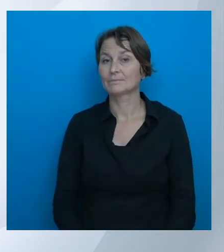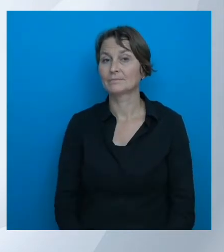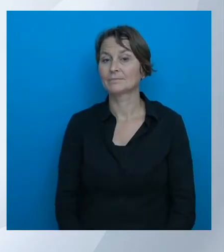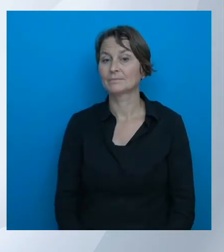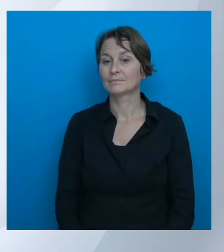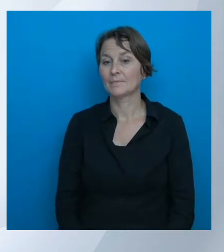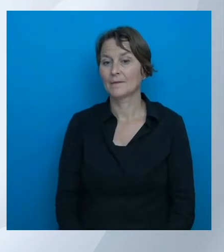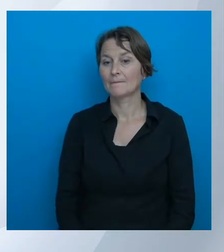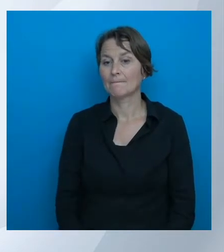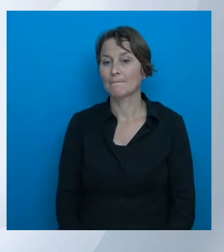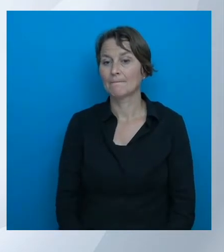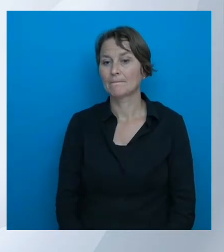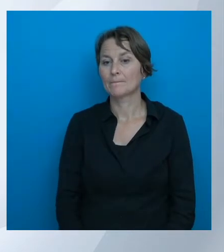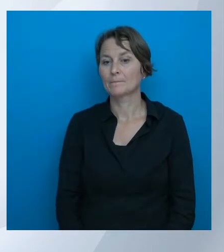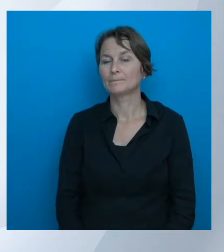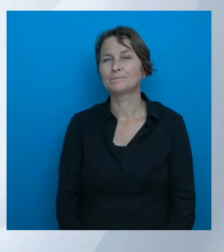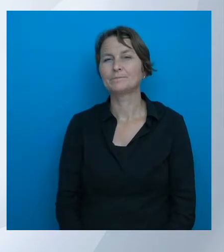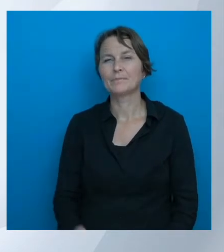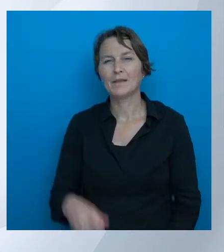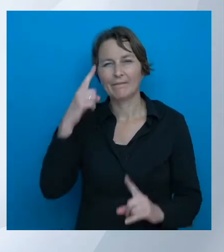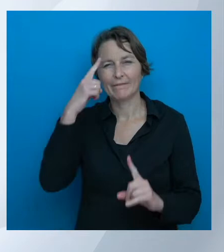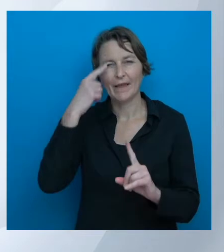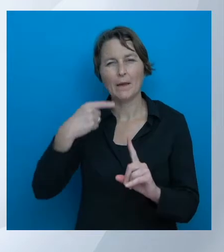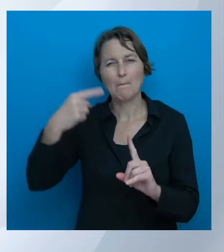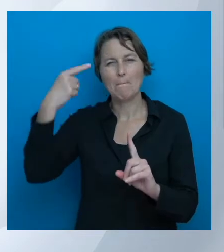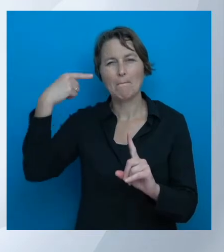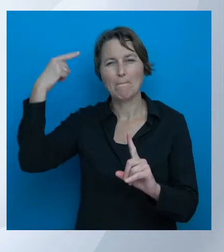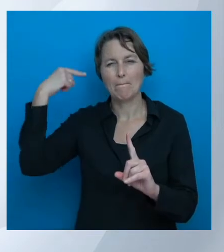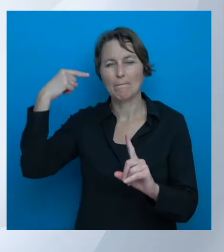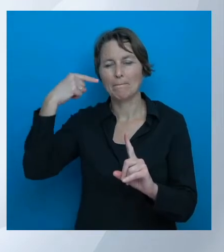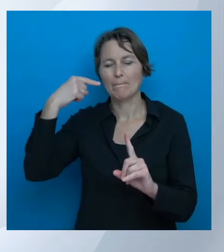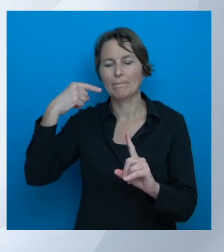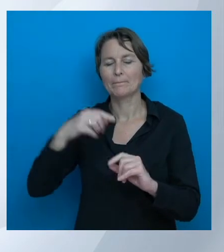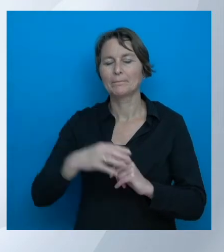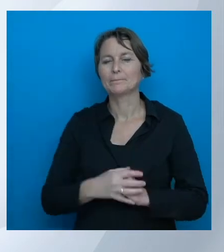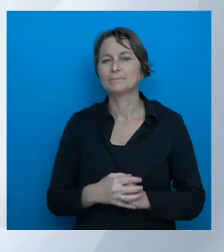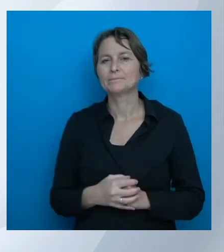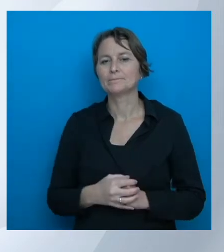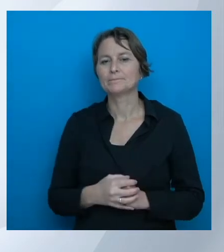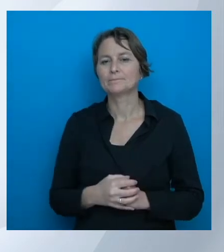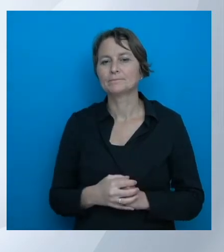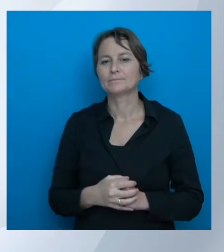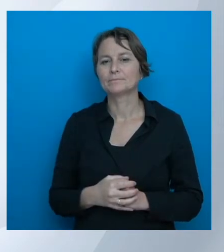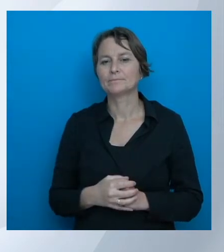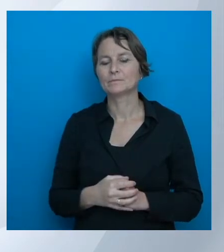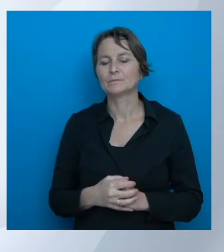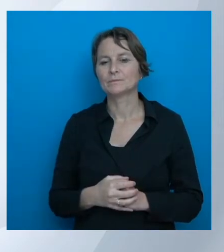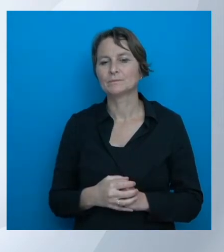think back to, let me open up the diagram.